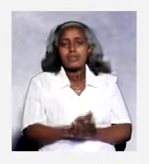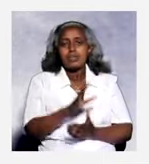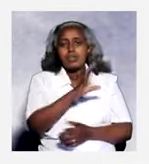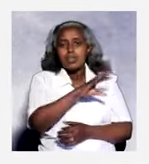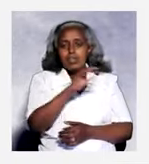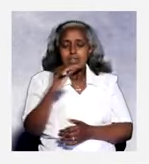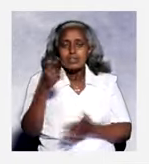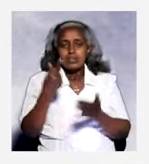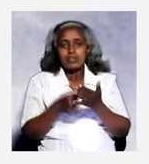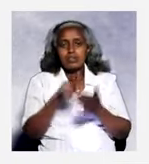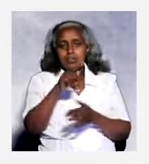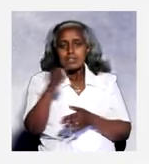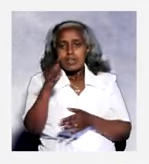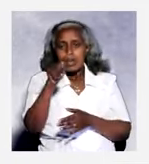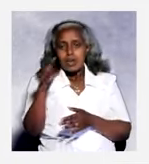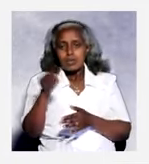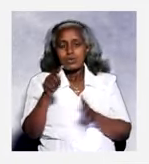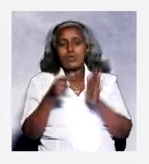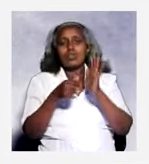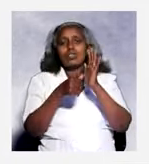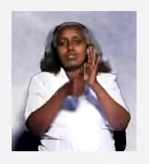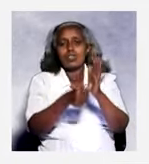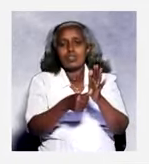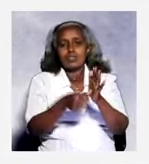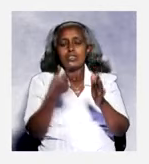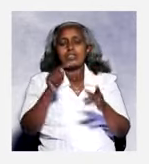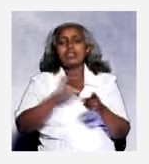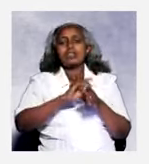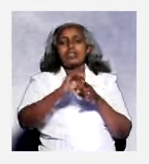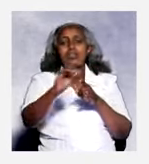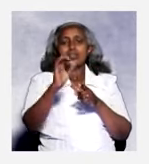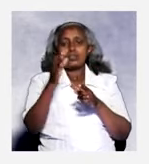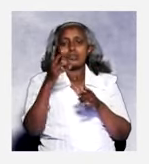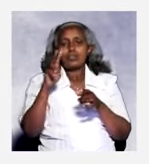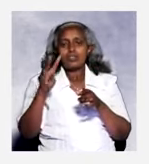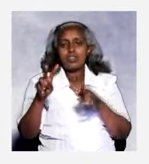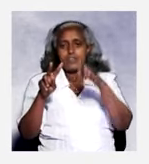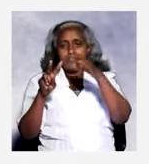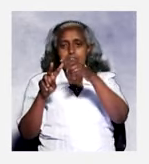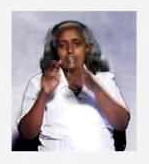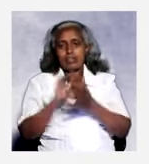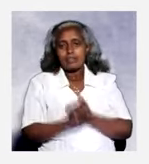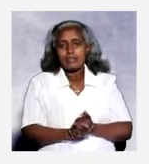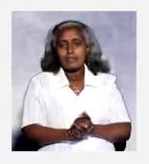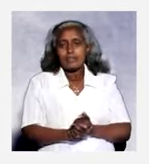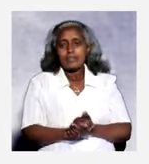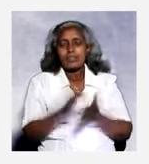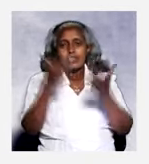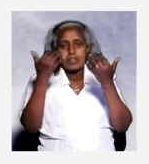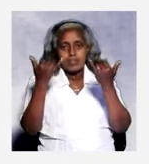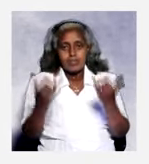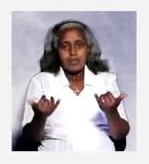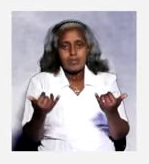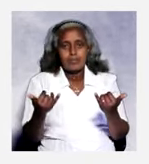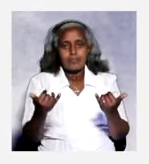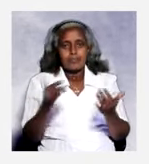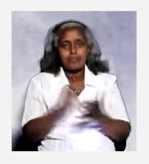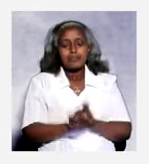And this arrowhead indicates the direction of the vector. Now,